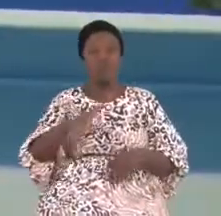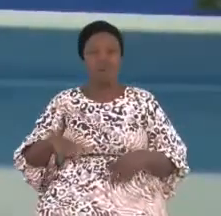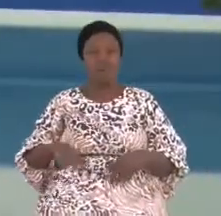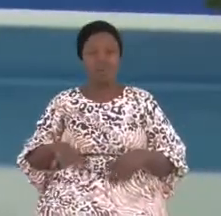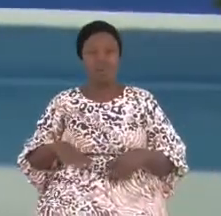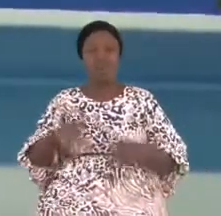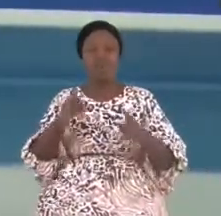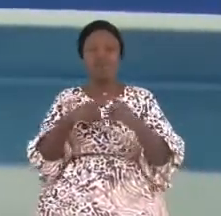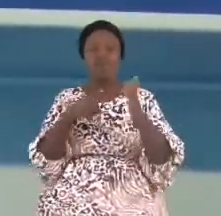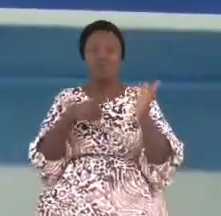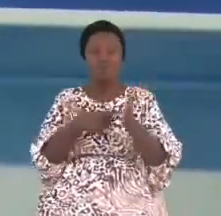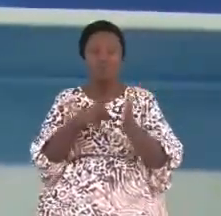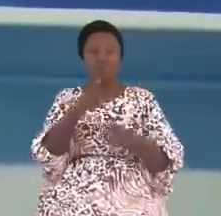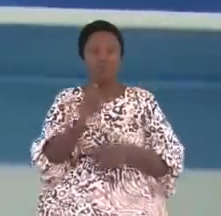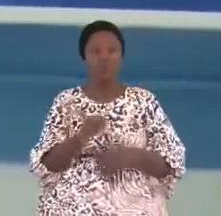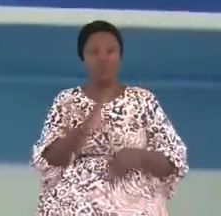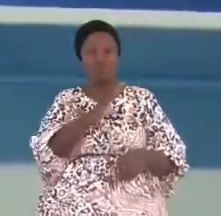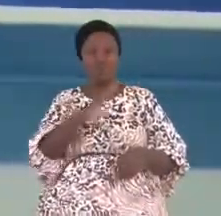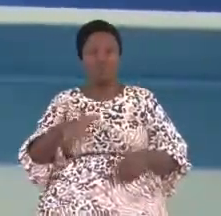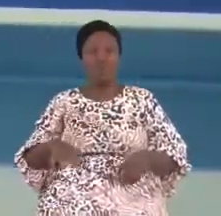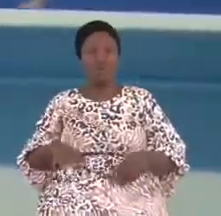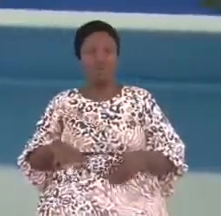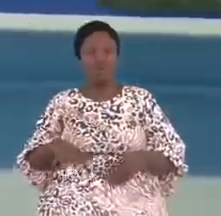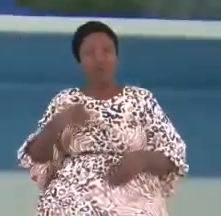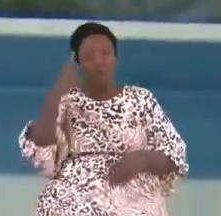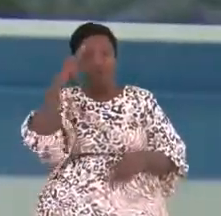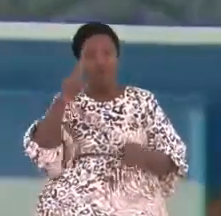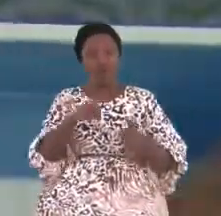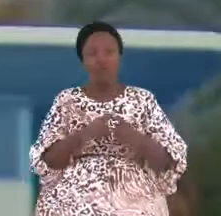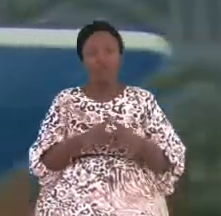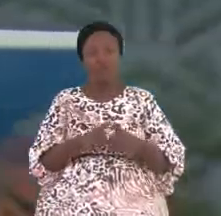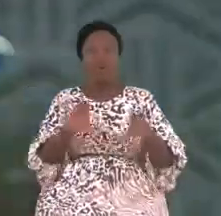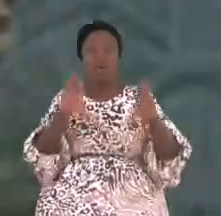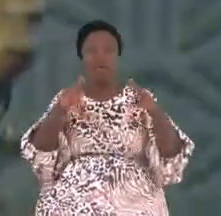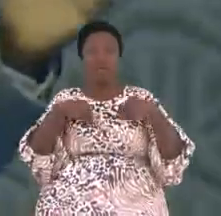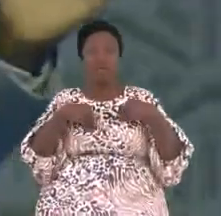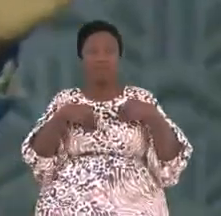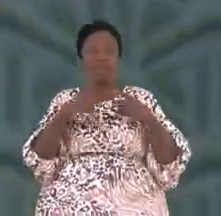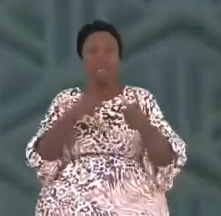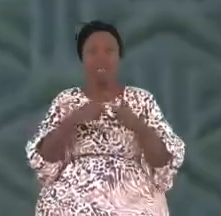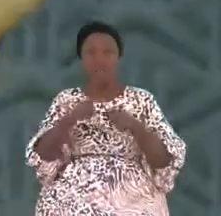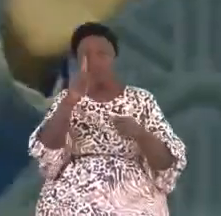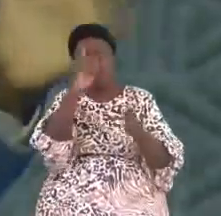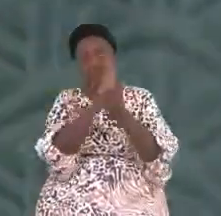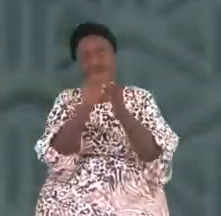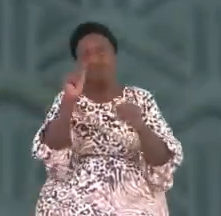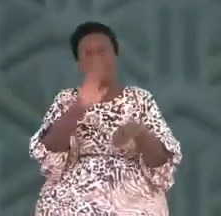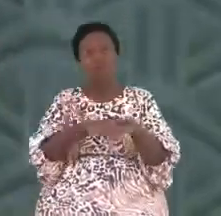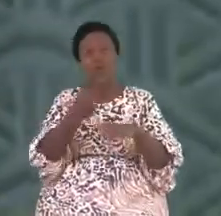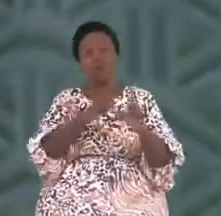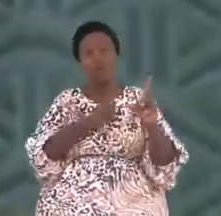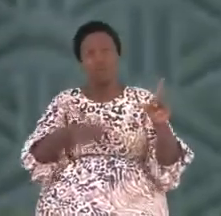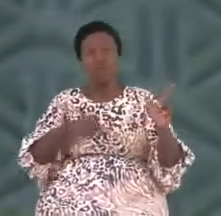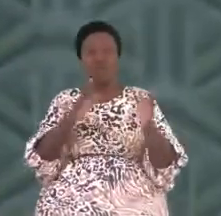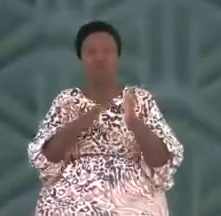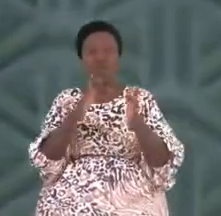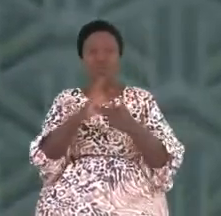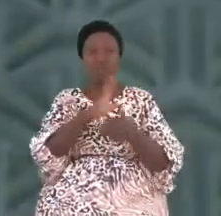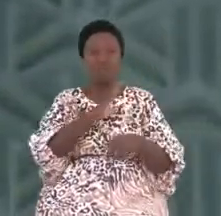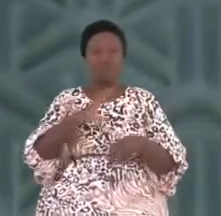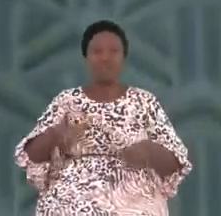to show you christ for you to embrace to believe on the lord jesus christ